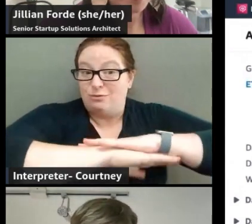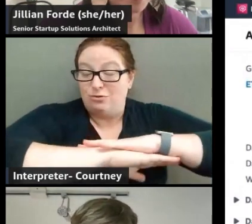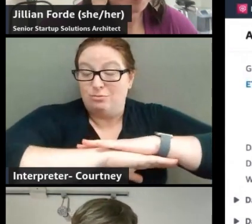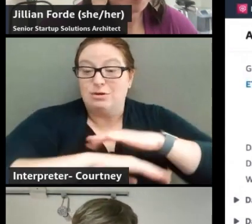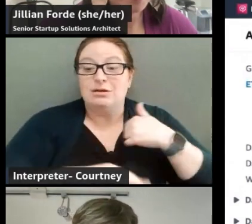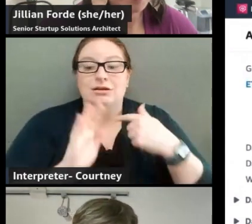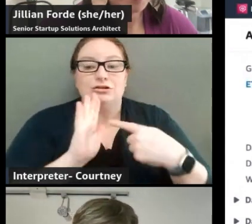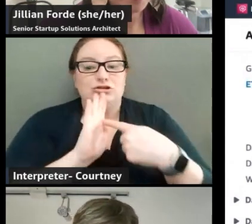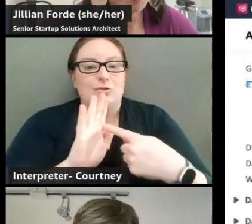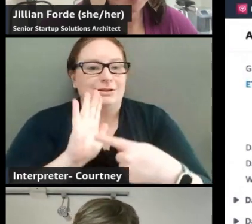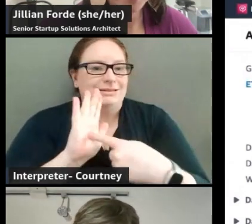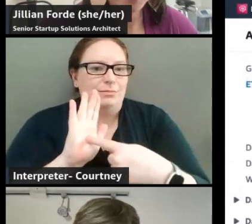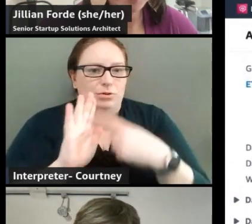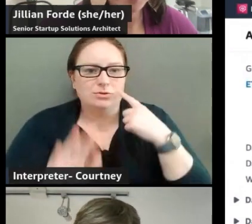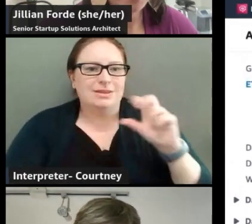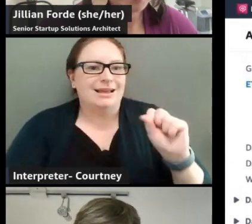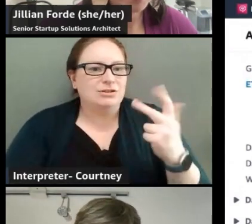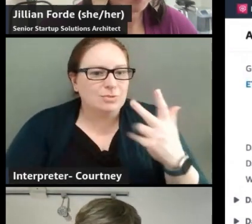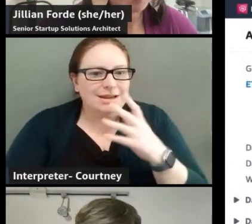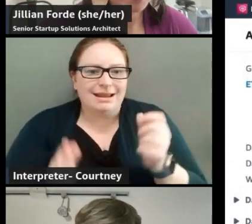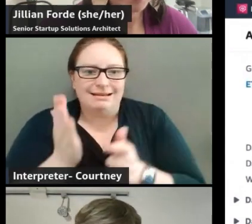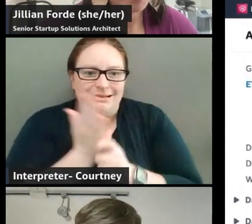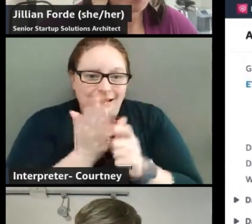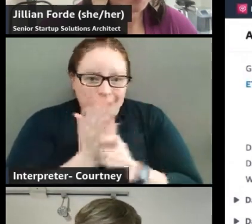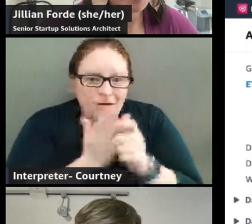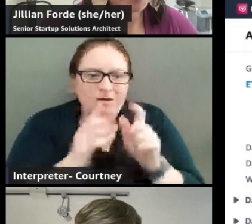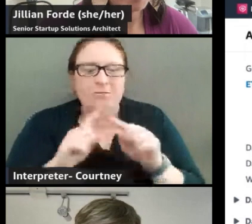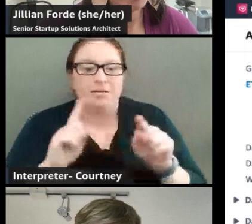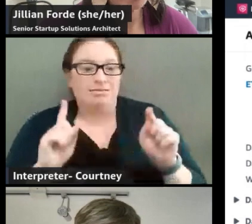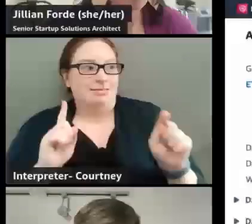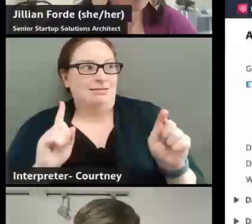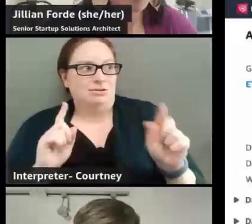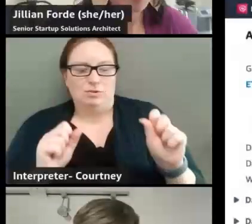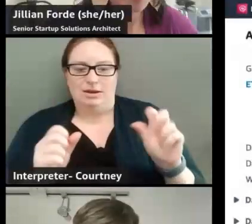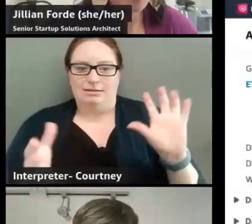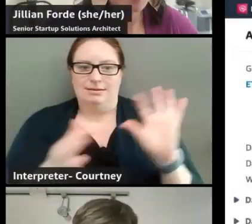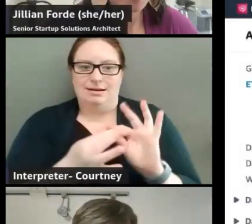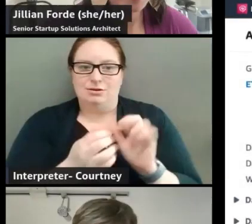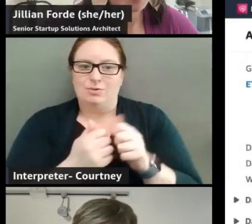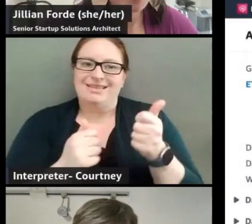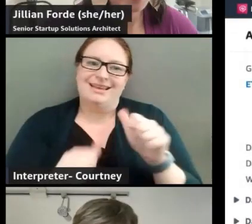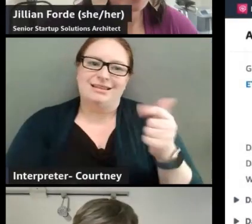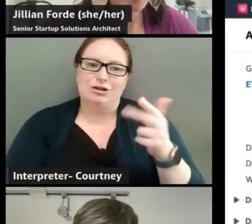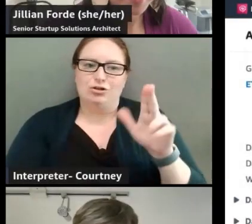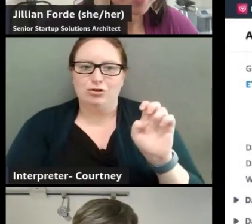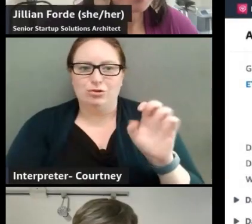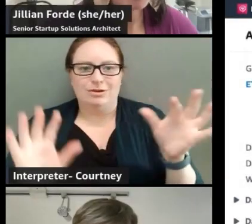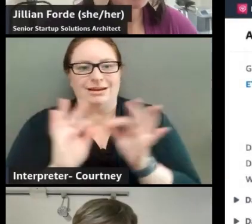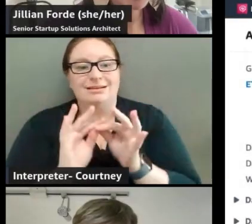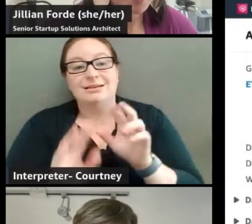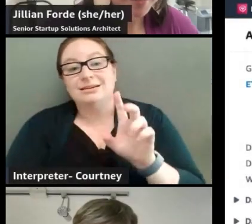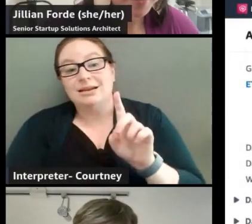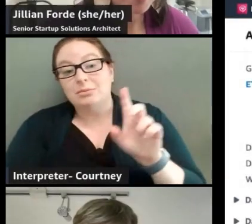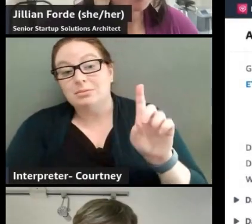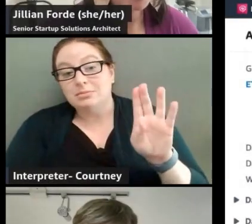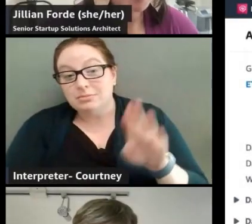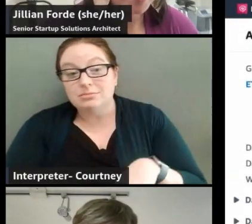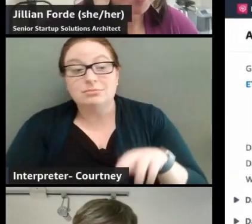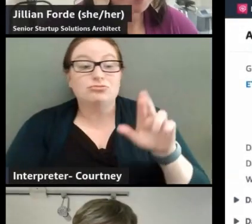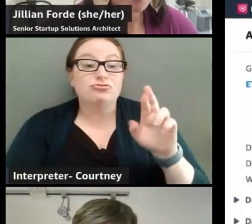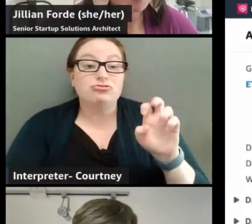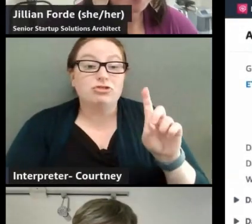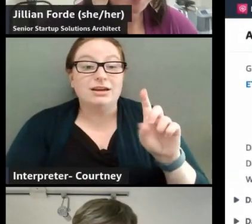examples within S3 and within the catalog, but you can dump this into anything that Glue connects to, whether that's a Dynamo database, Redshift. It really doesn't